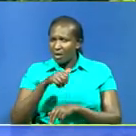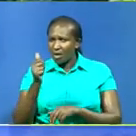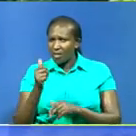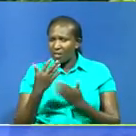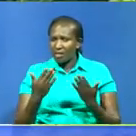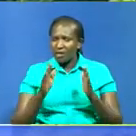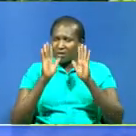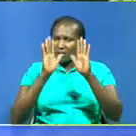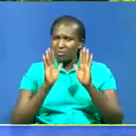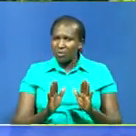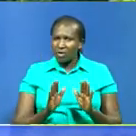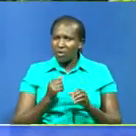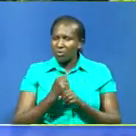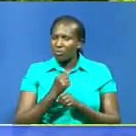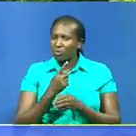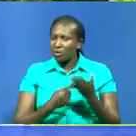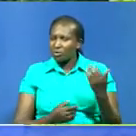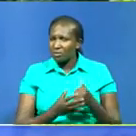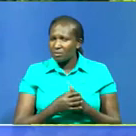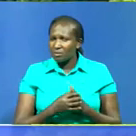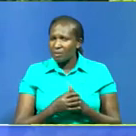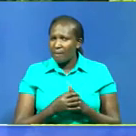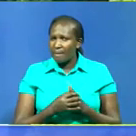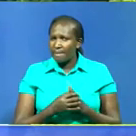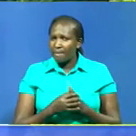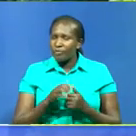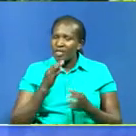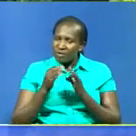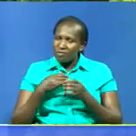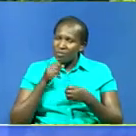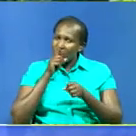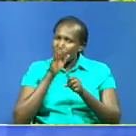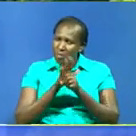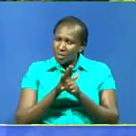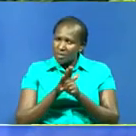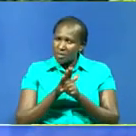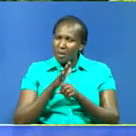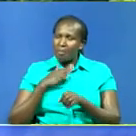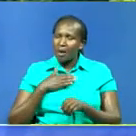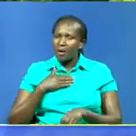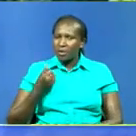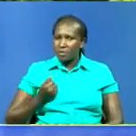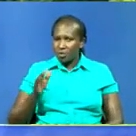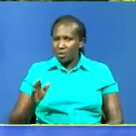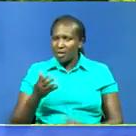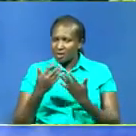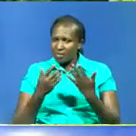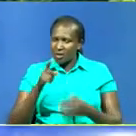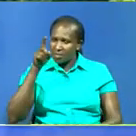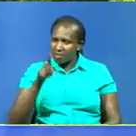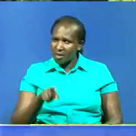number five, do you keep your word? If I promise my daughter something, liwe